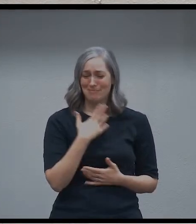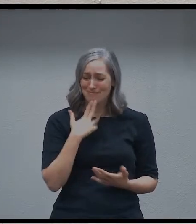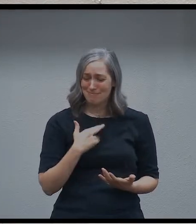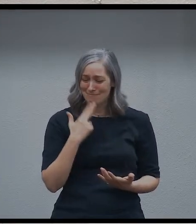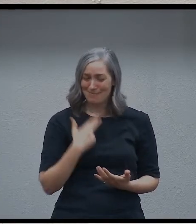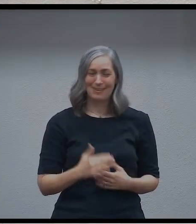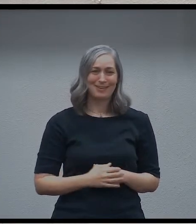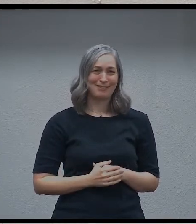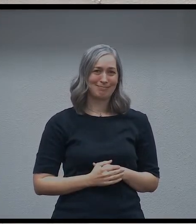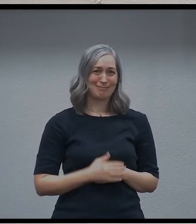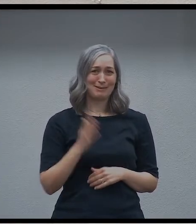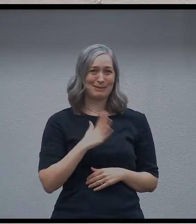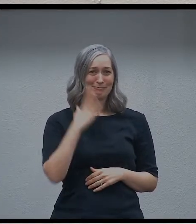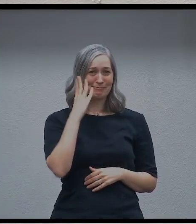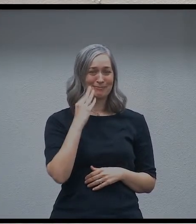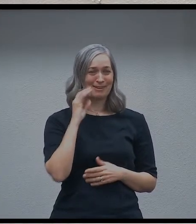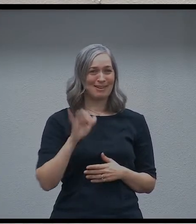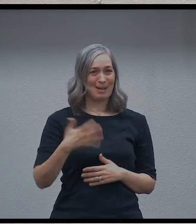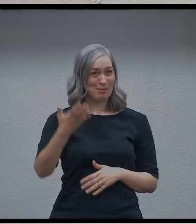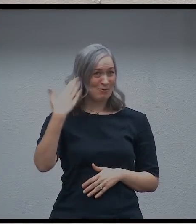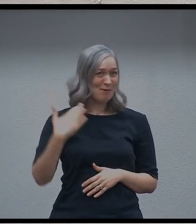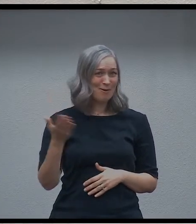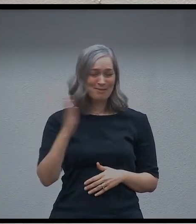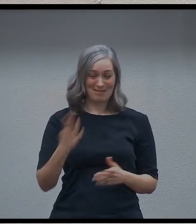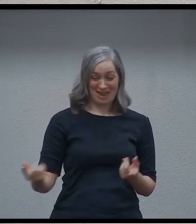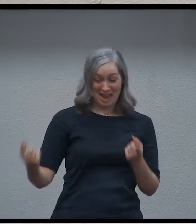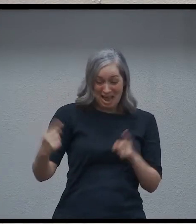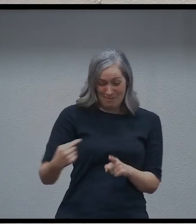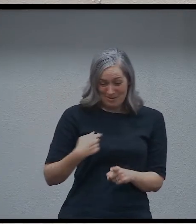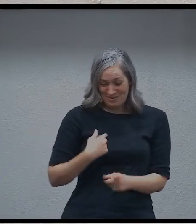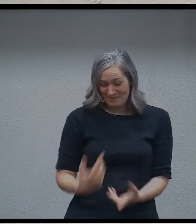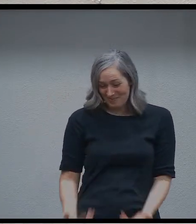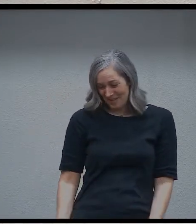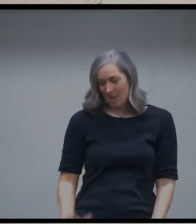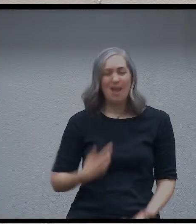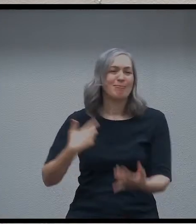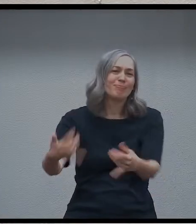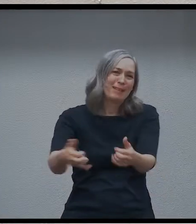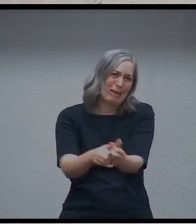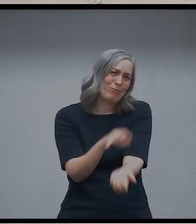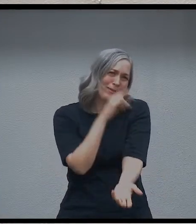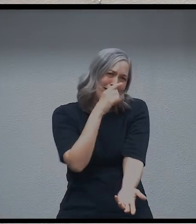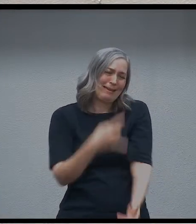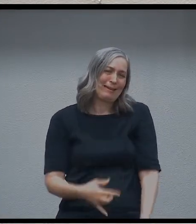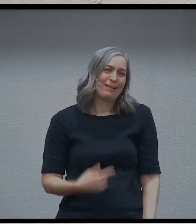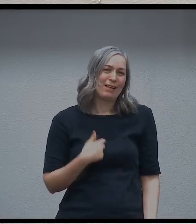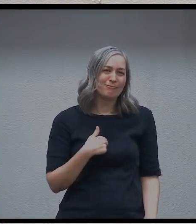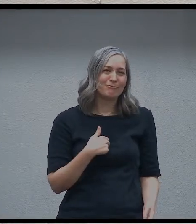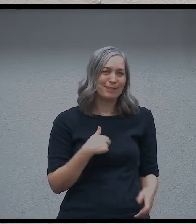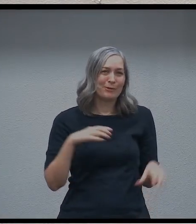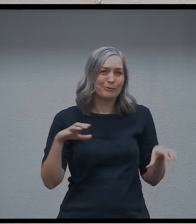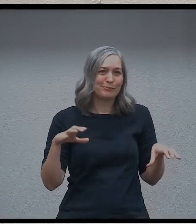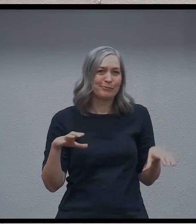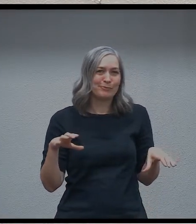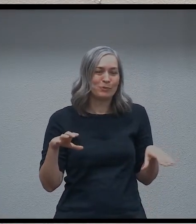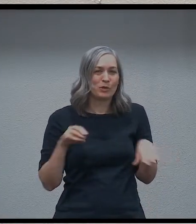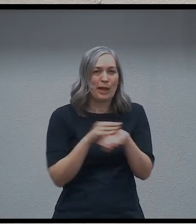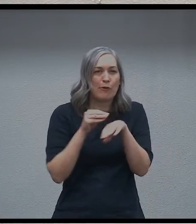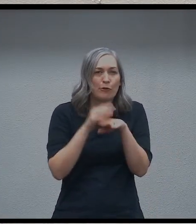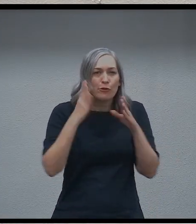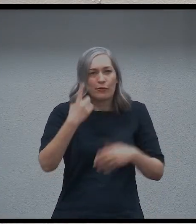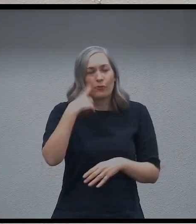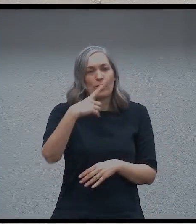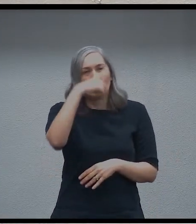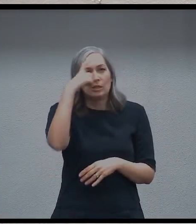that I've just never had happen to me, where it's like, I've played with kids. I've done summer camps where I've been a counselor. I've dealt with